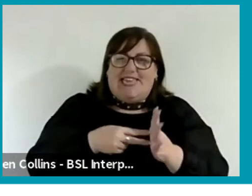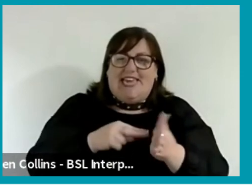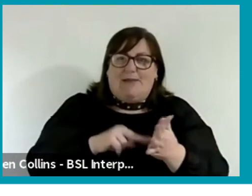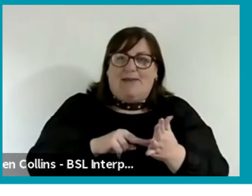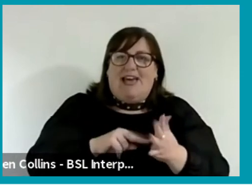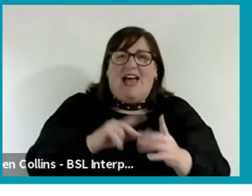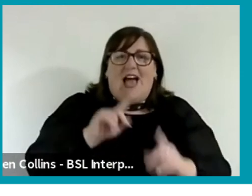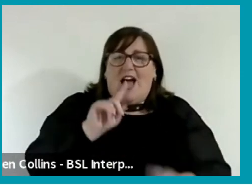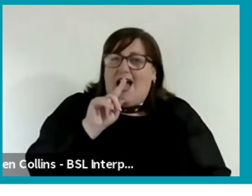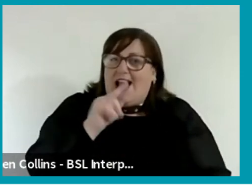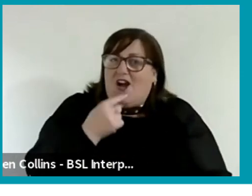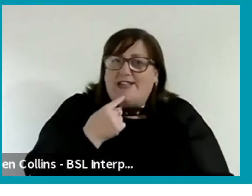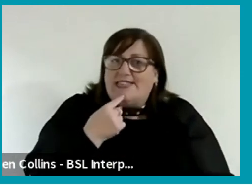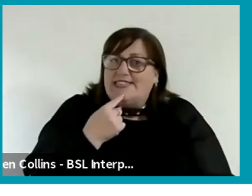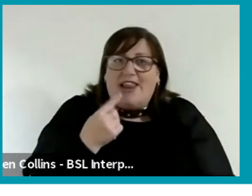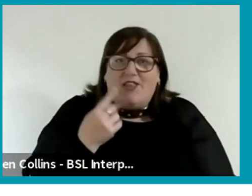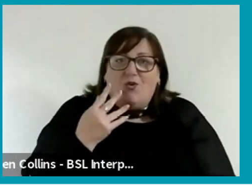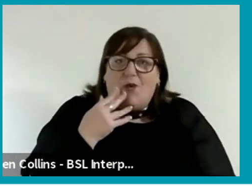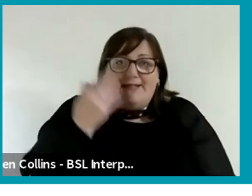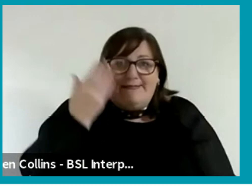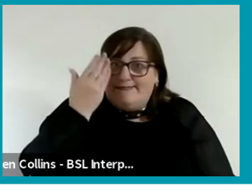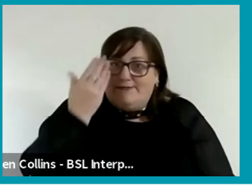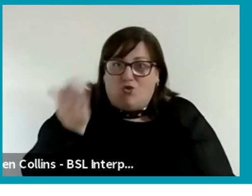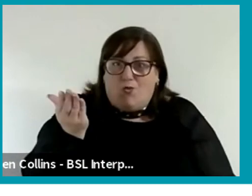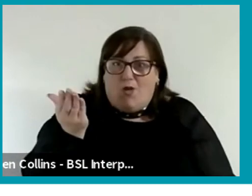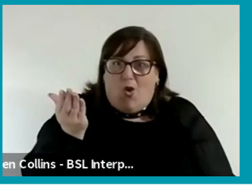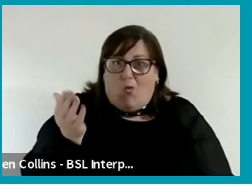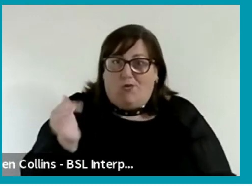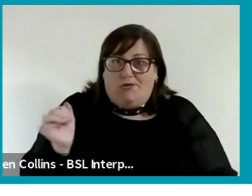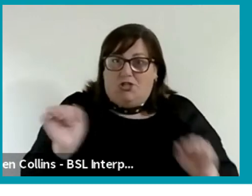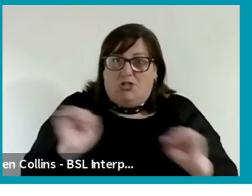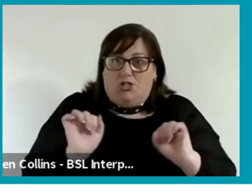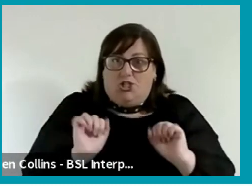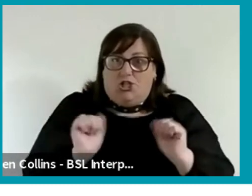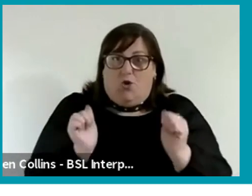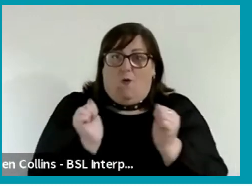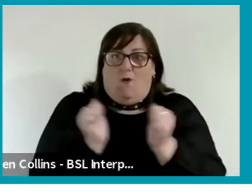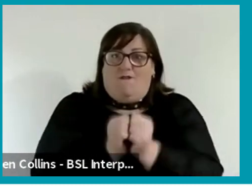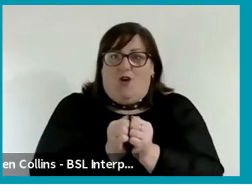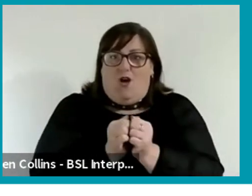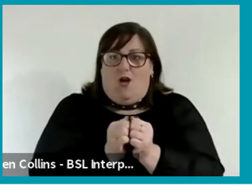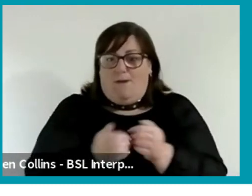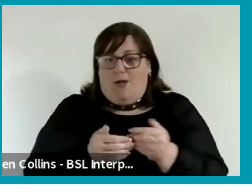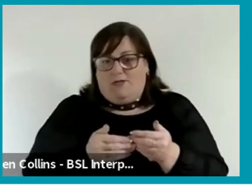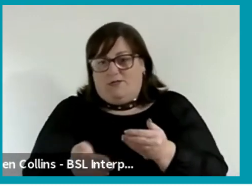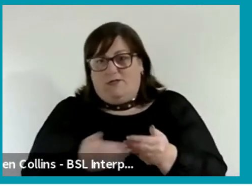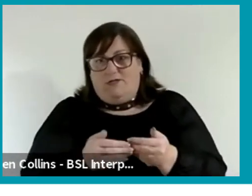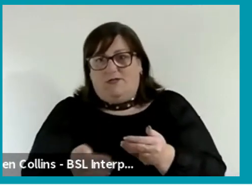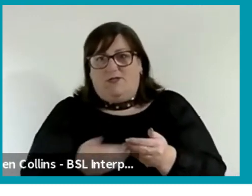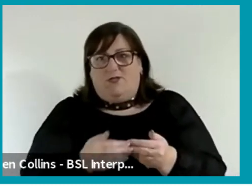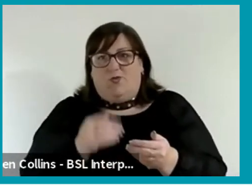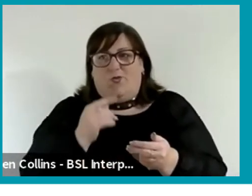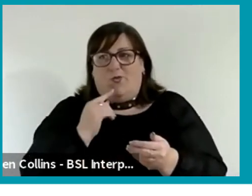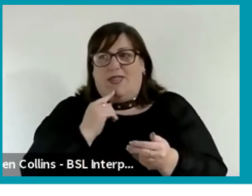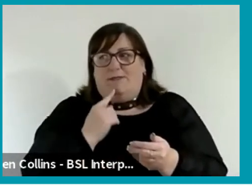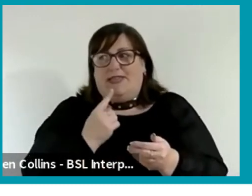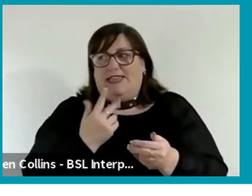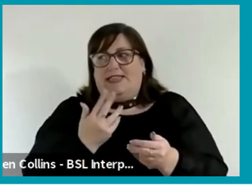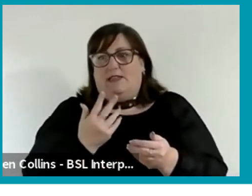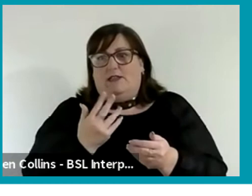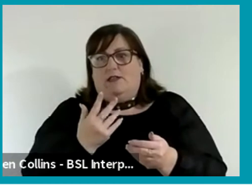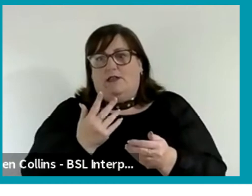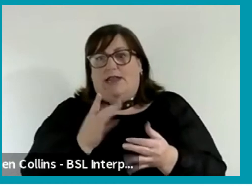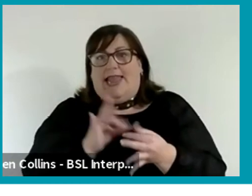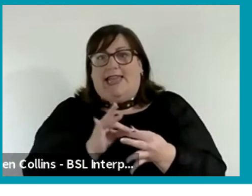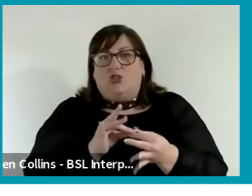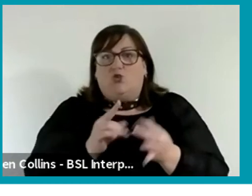to start. That's one thing that is not confirmed yet. We definitely think of launching internships within IT,